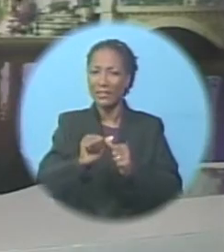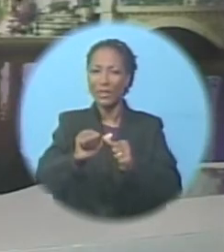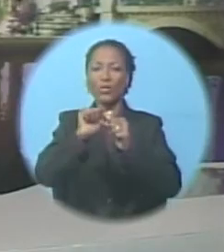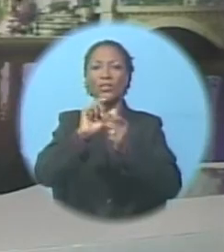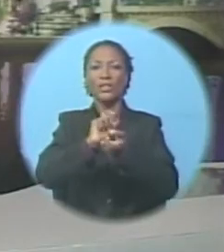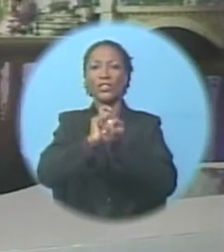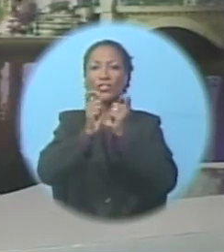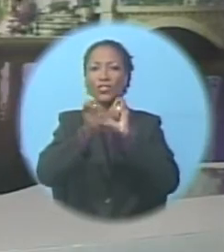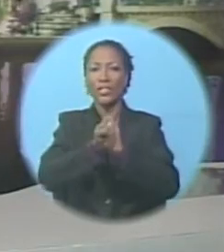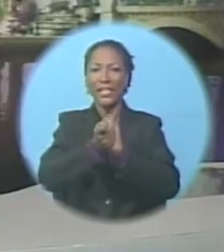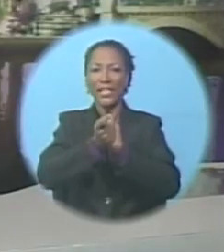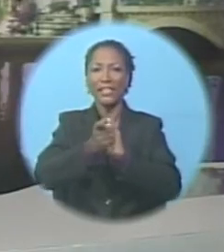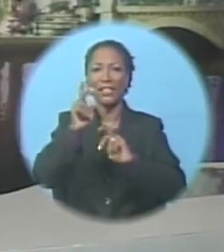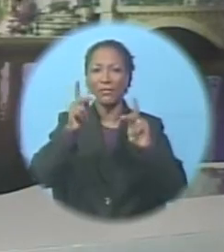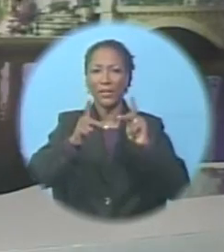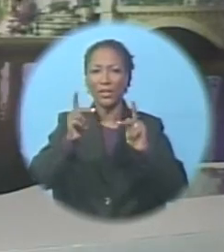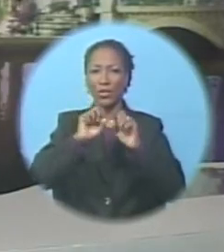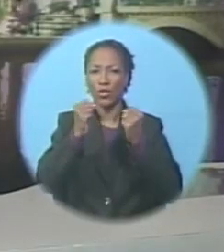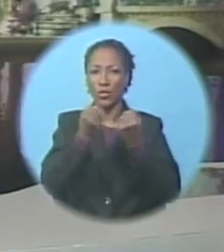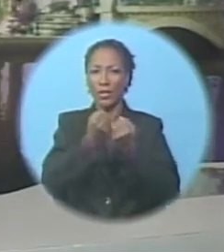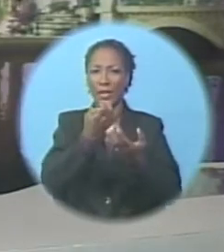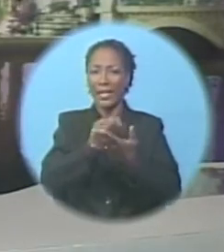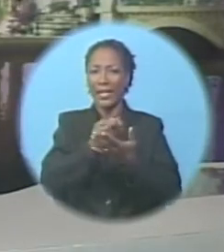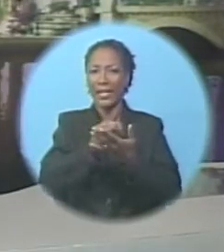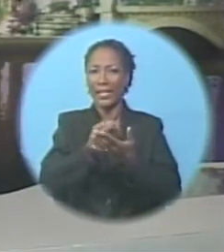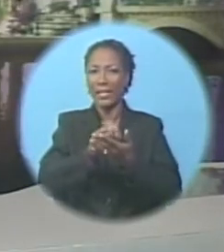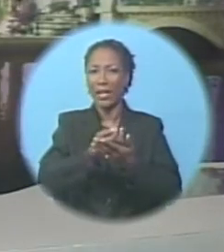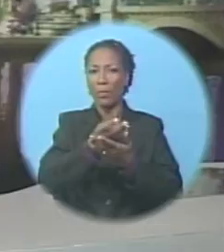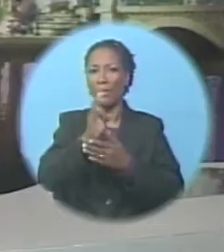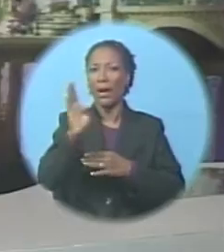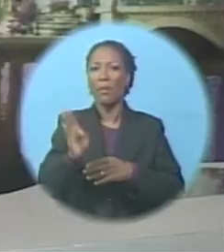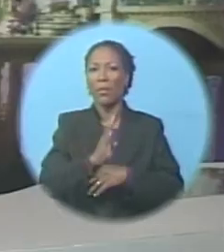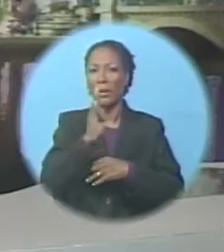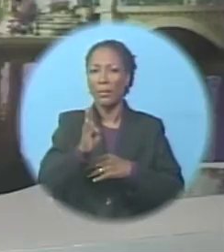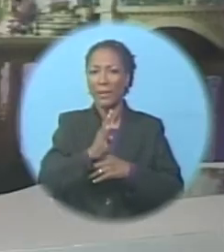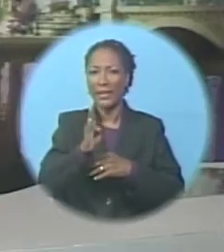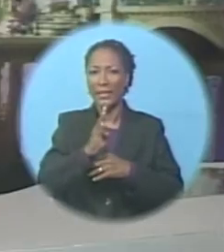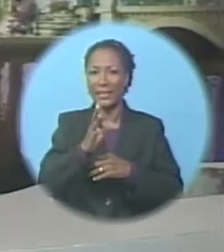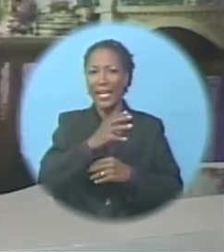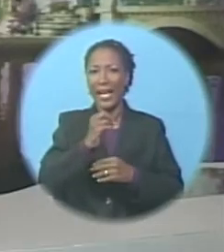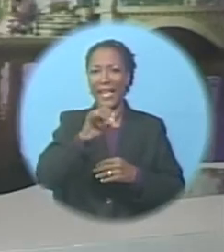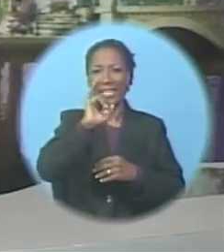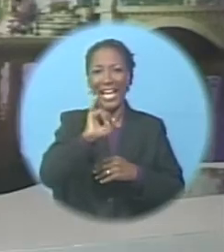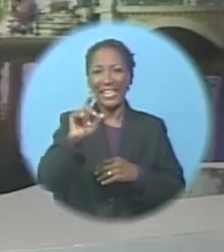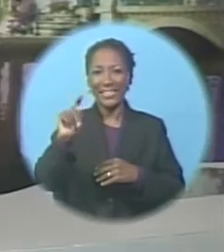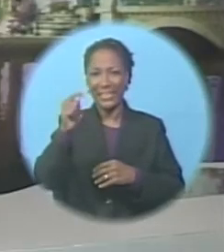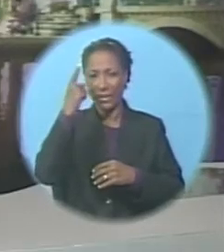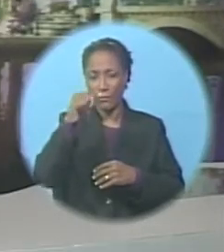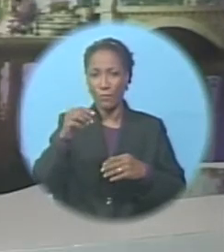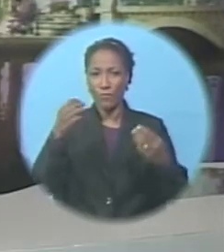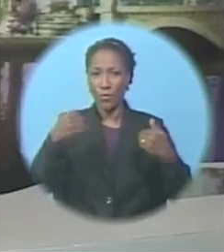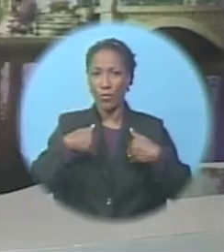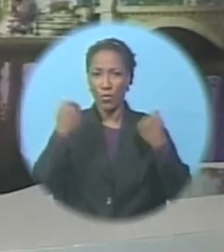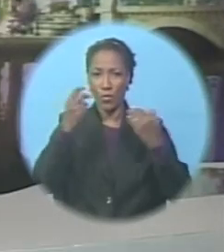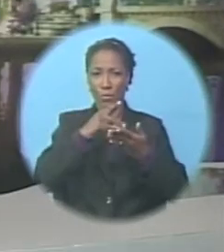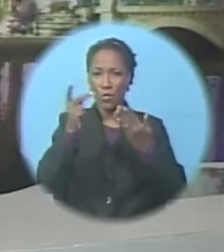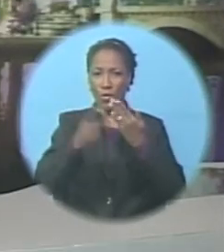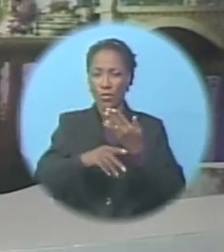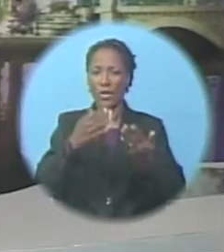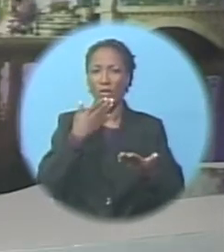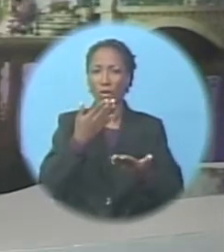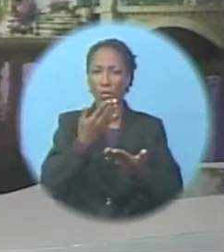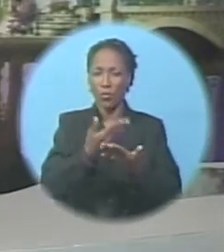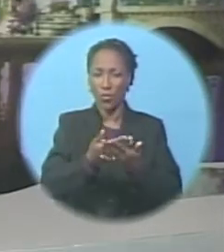and economic landscape of Barbados. She singled out the IT for Teens program as one such initiative that has